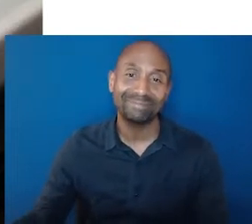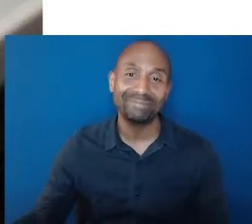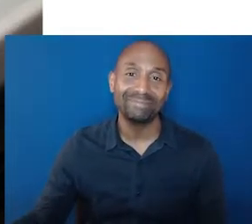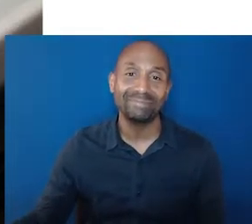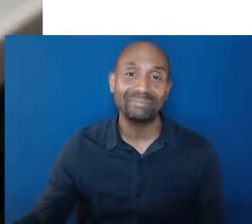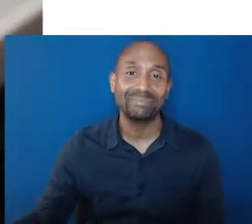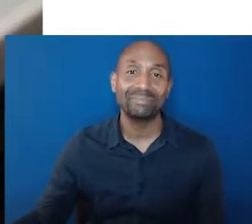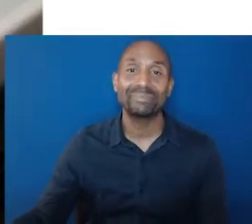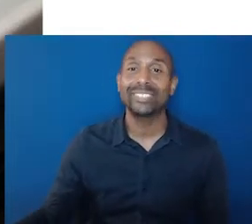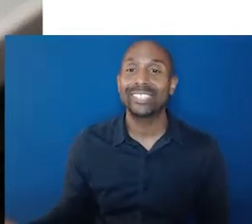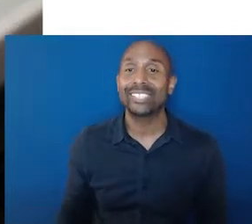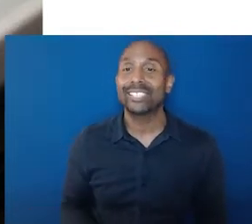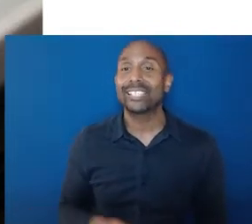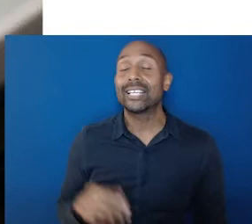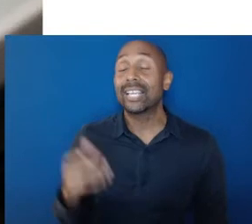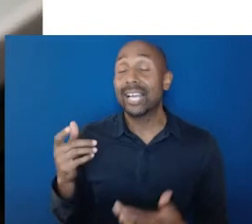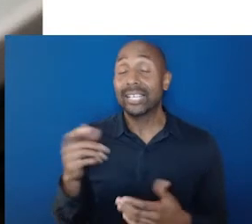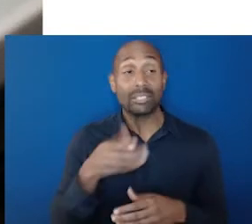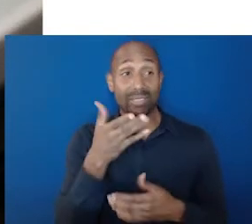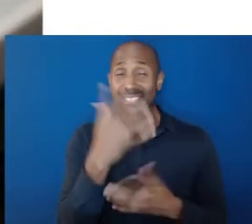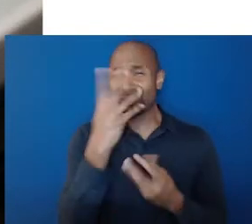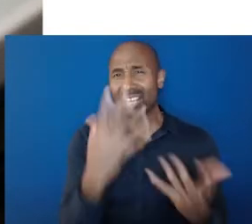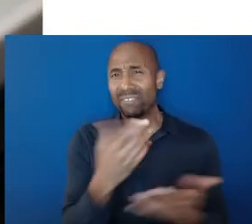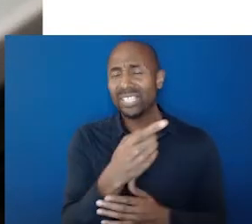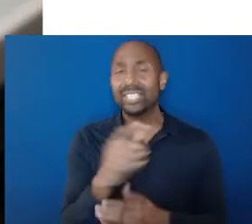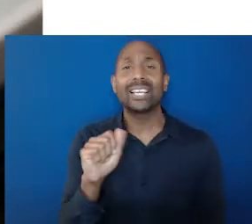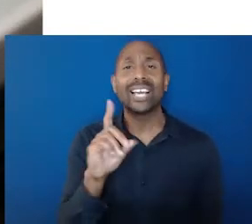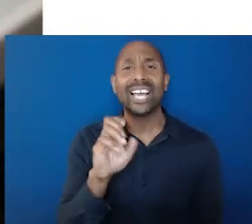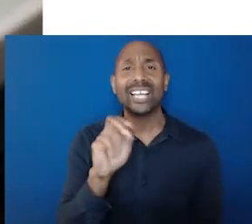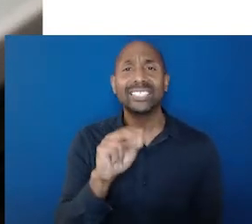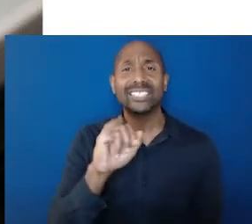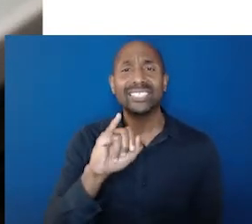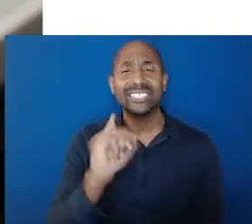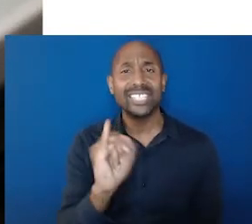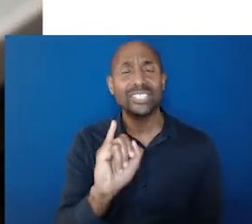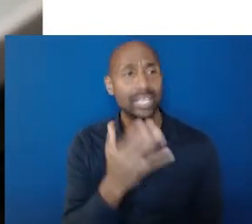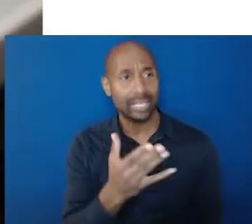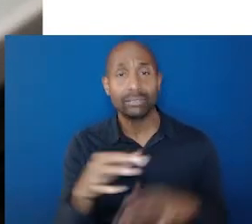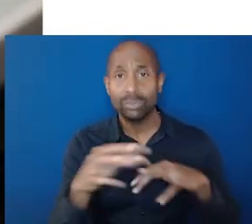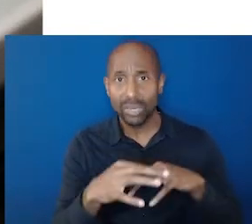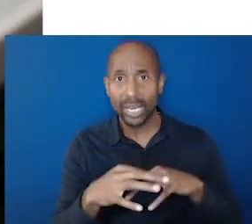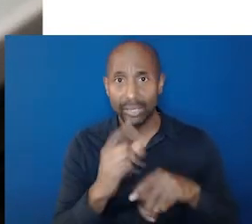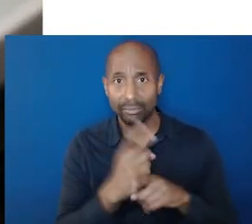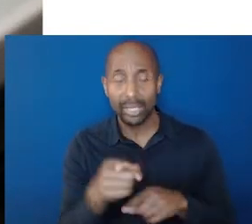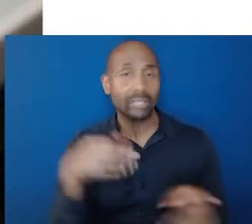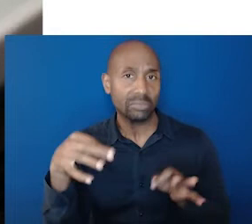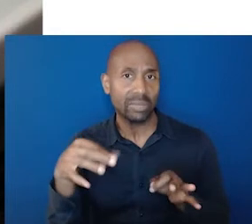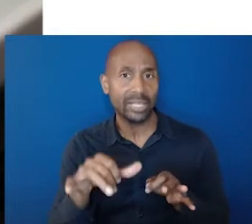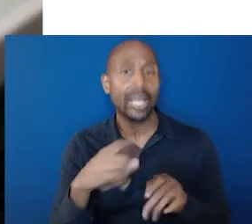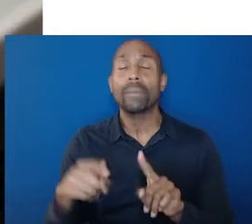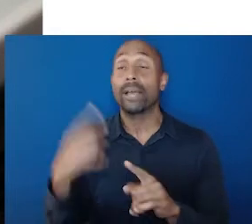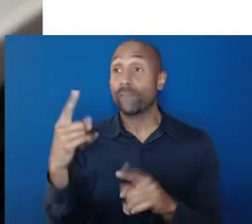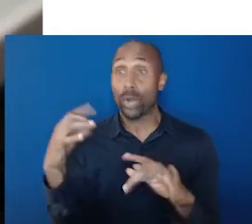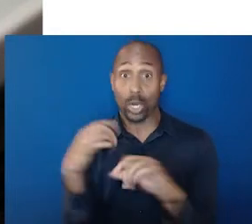also Adeniji, this is a ring, and you're going to tell us about that. And then I'm going to ask about,